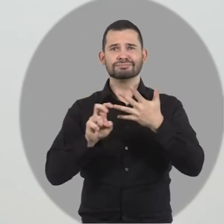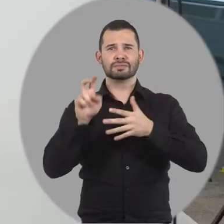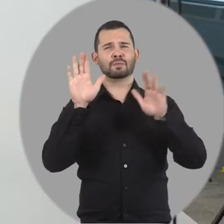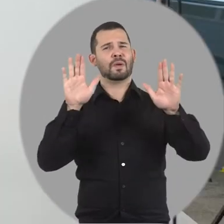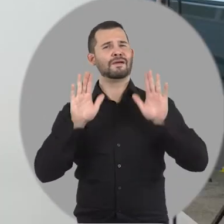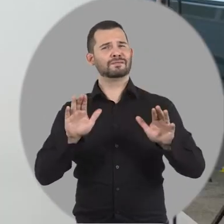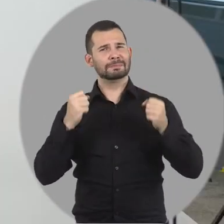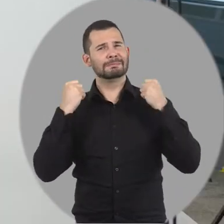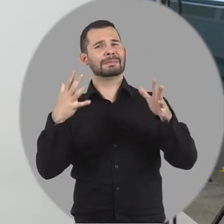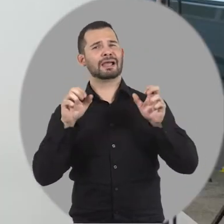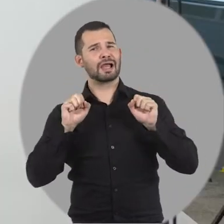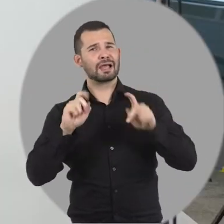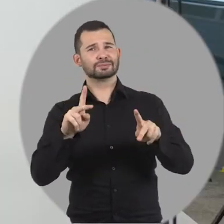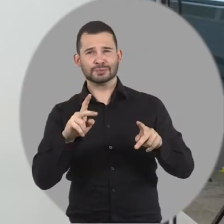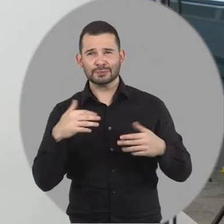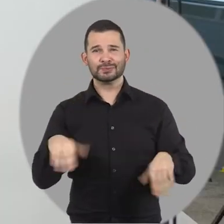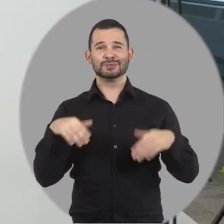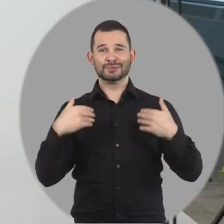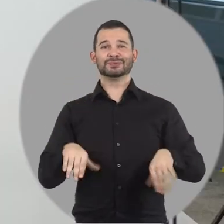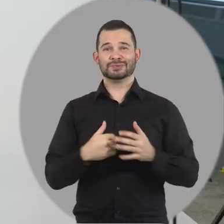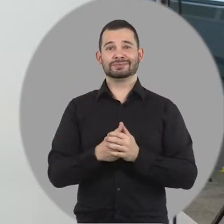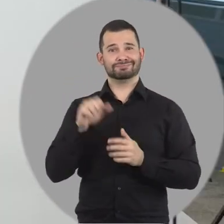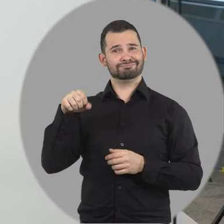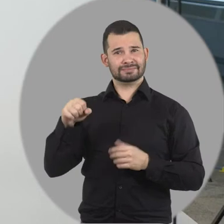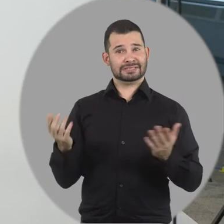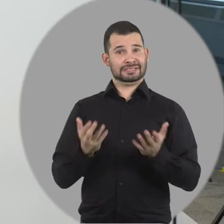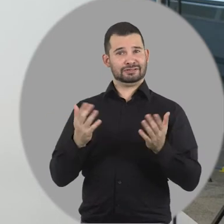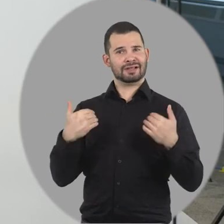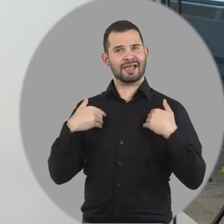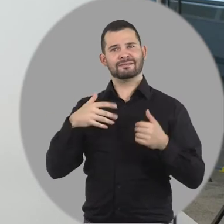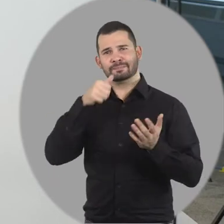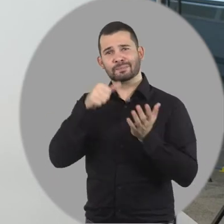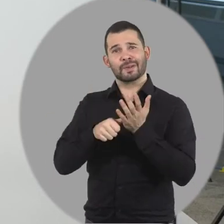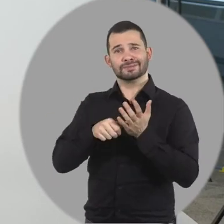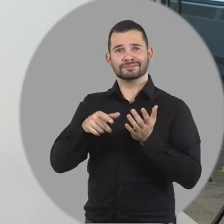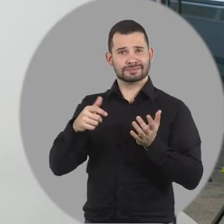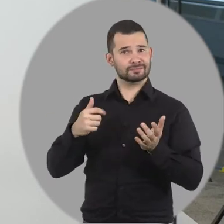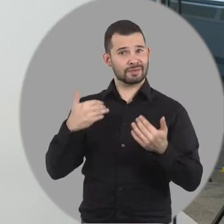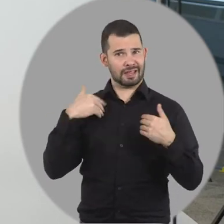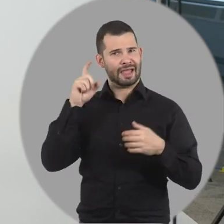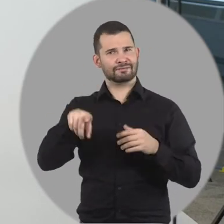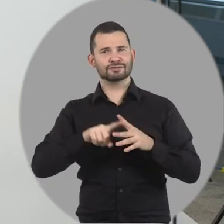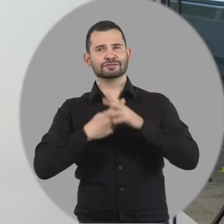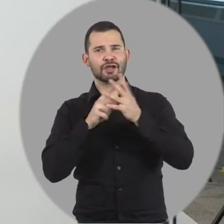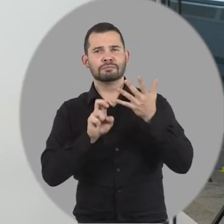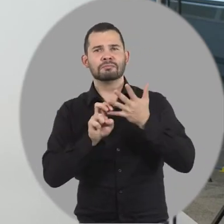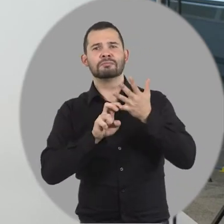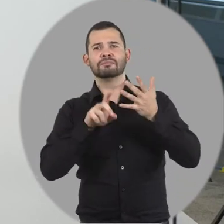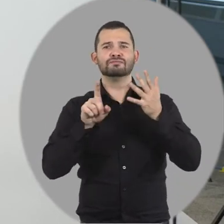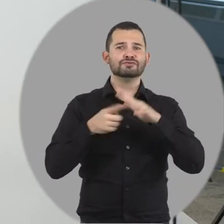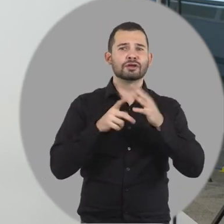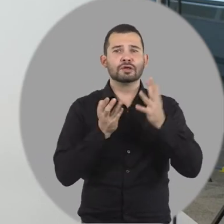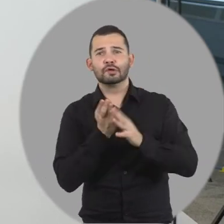next level. There's so many opportunities that someone can have at Canada Post. It does not start at the first